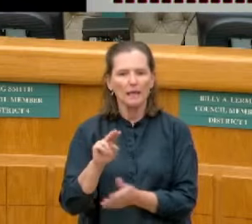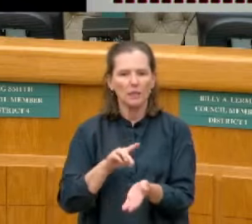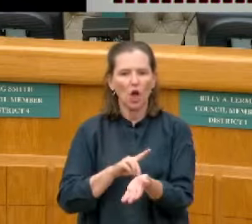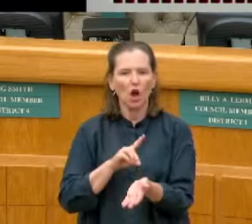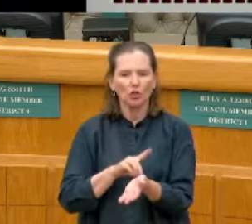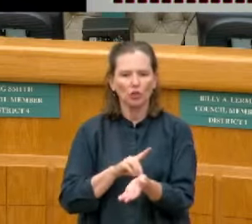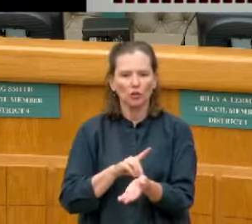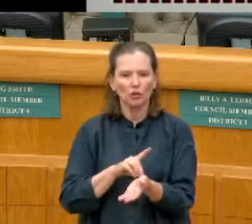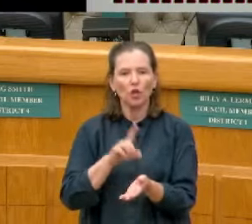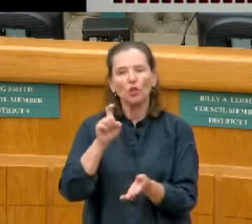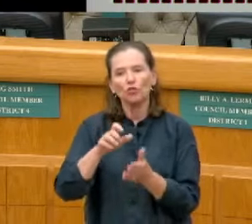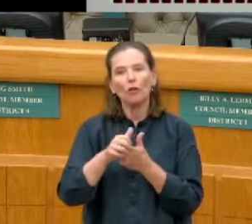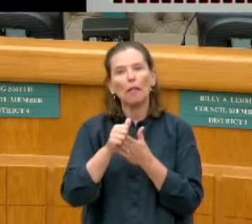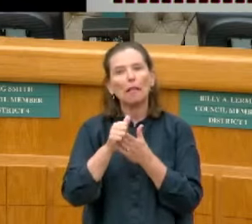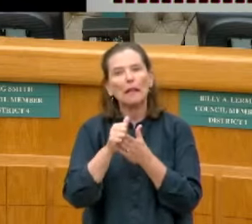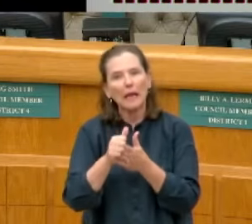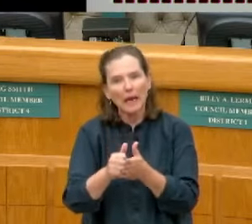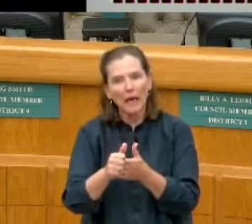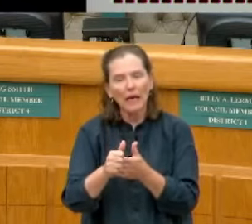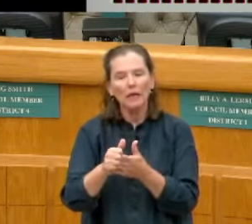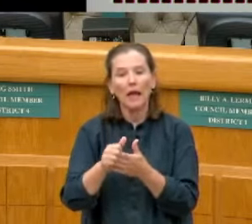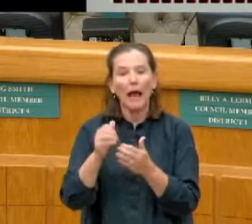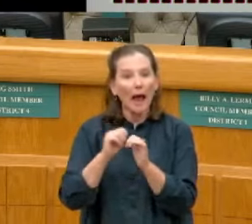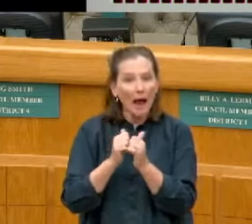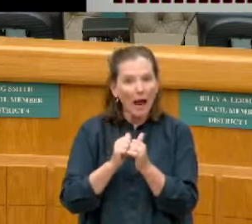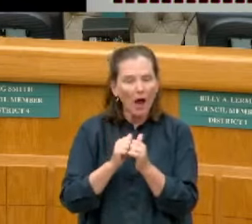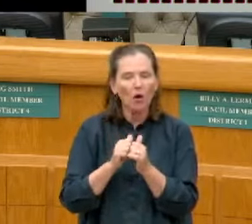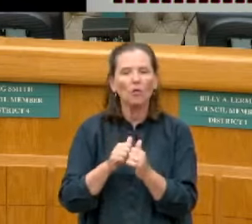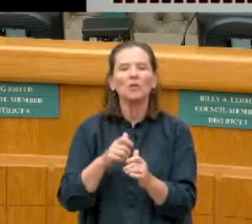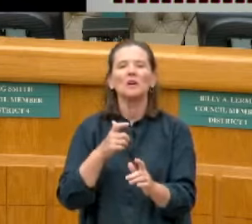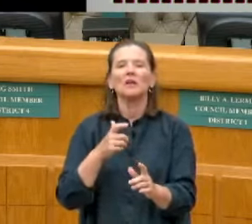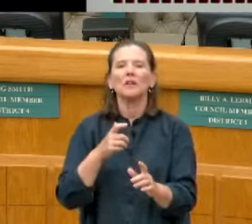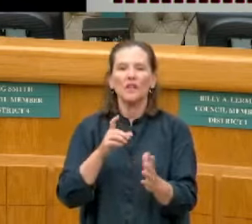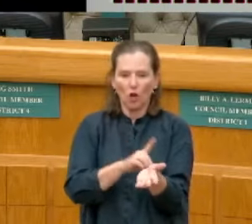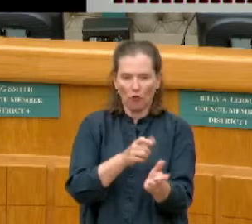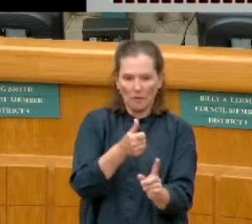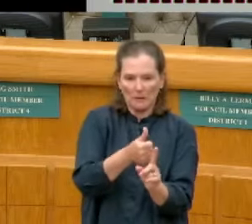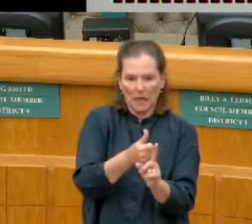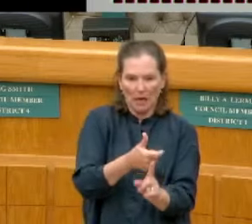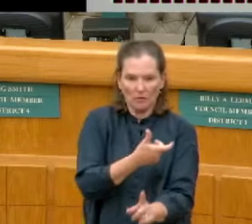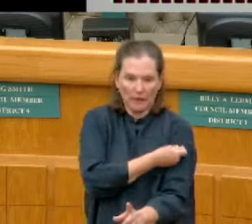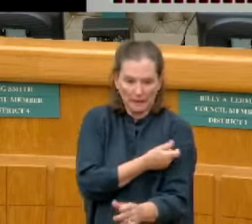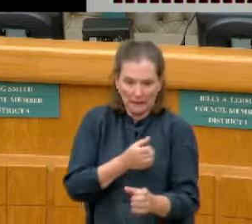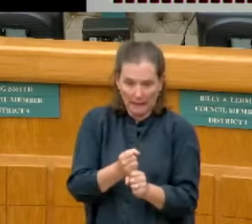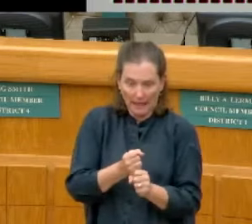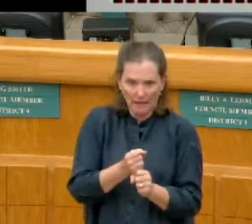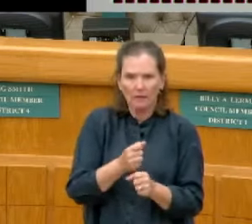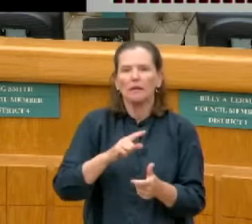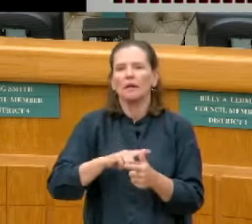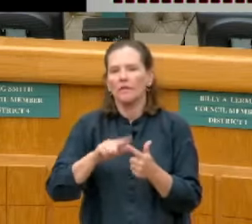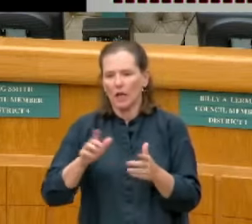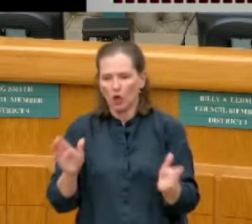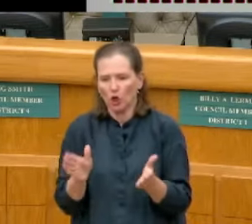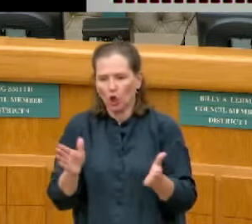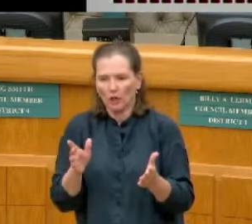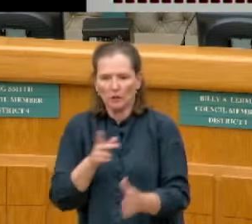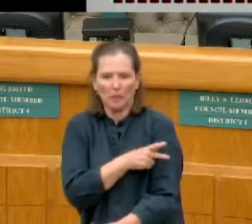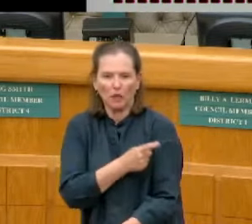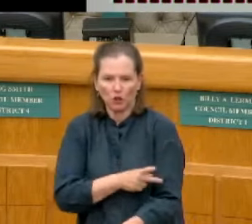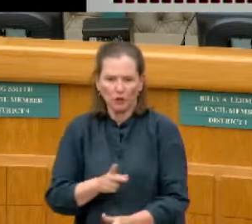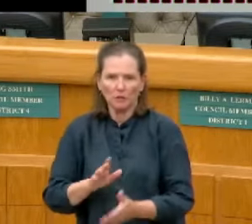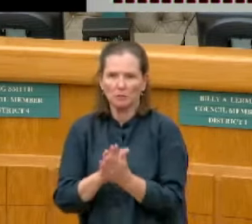being vaccinated and encouraging eligible patients to be vaccinated as well. It has never been more urgent to